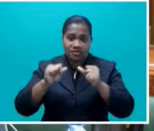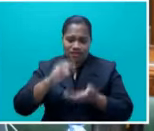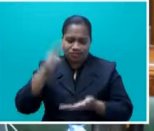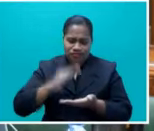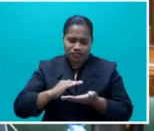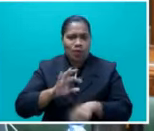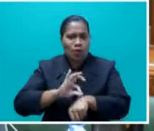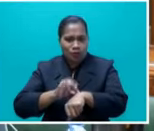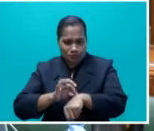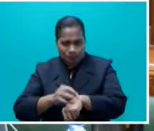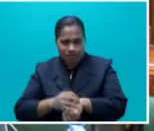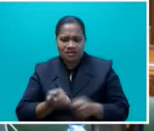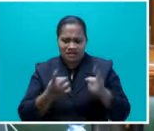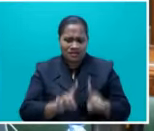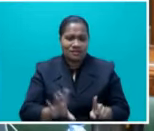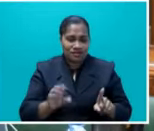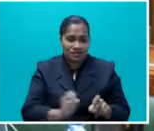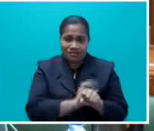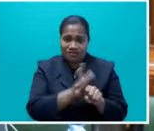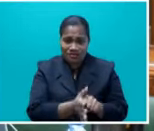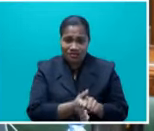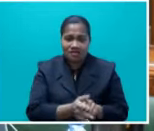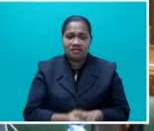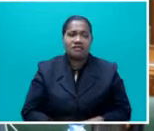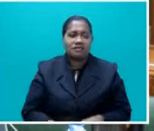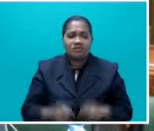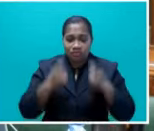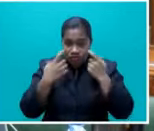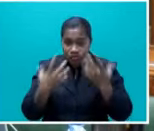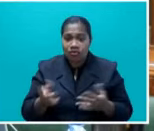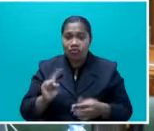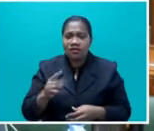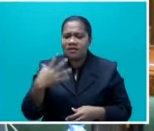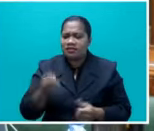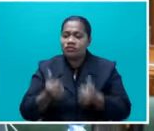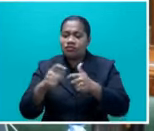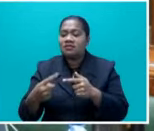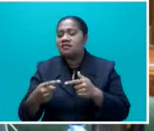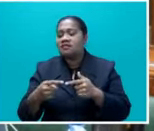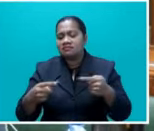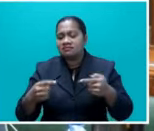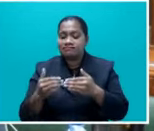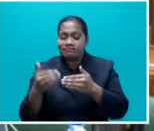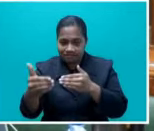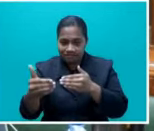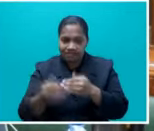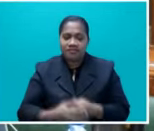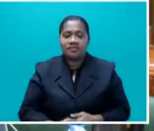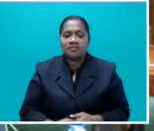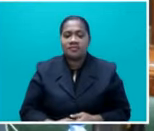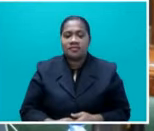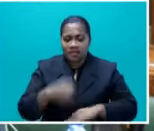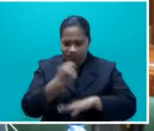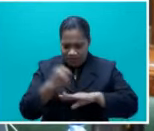and deaths from COVID-19 is a show that there's light at the end of the tunnel. And such government intervention is visible with